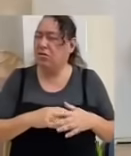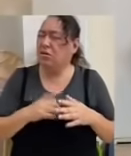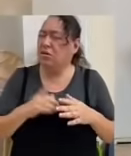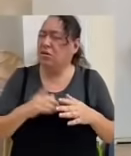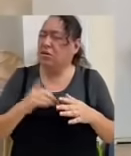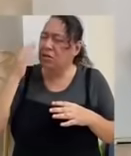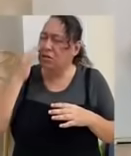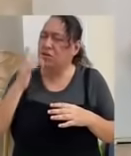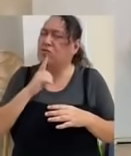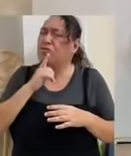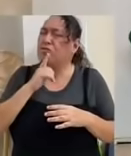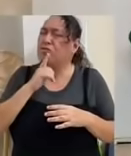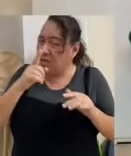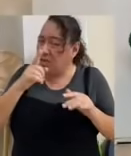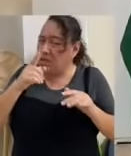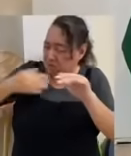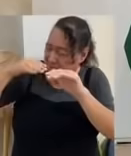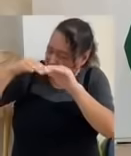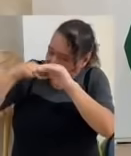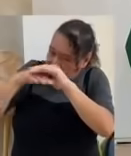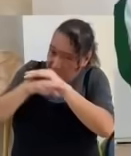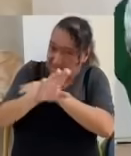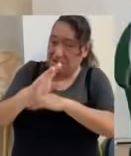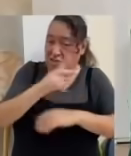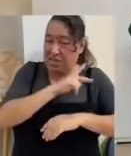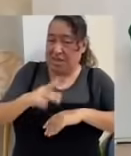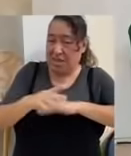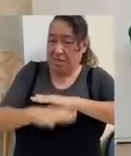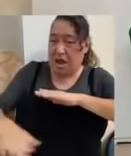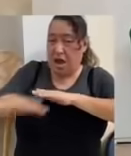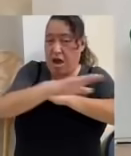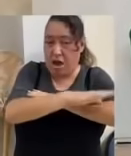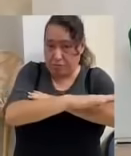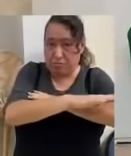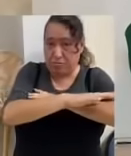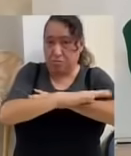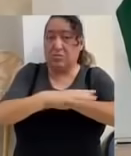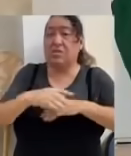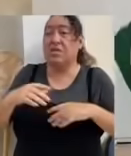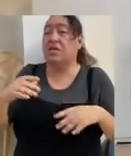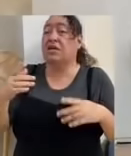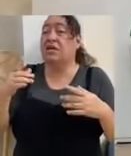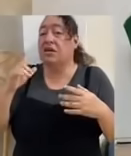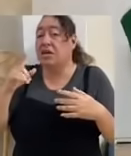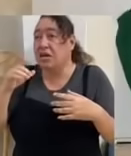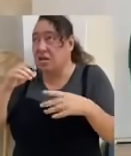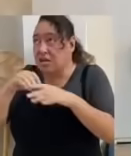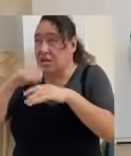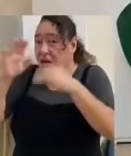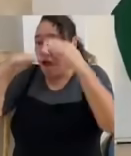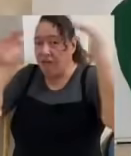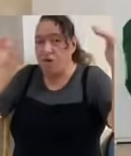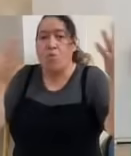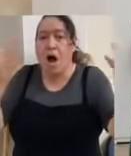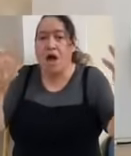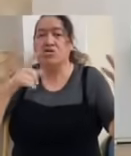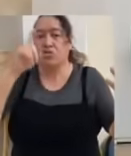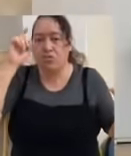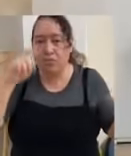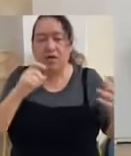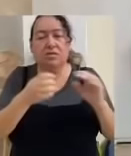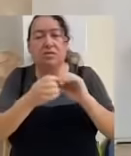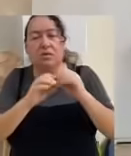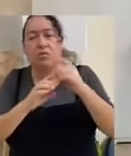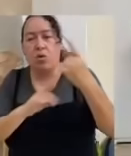the entrance to the kingdom of God is to love the Lord your God with all your heart, with all your mind, and with all your